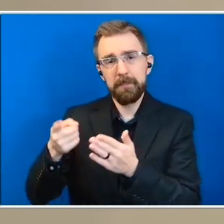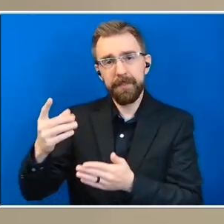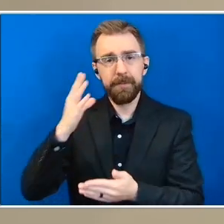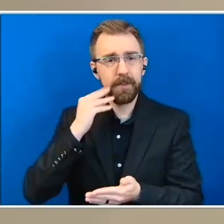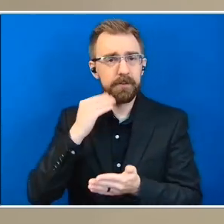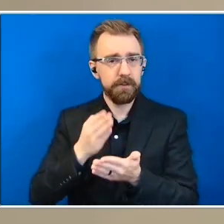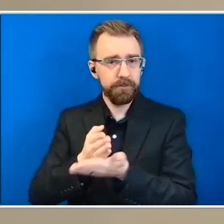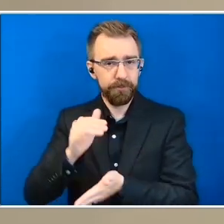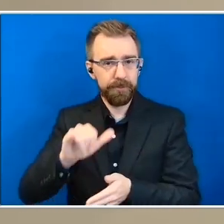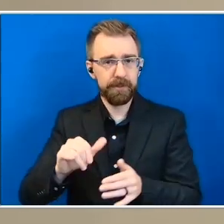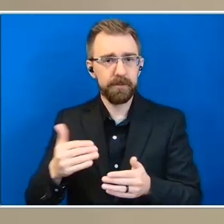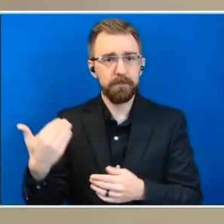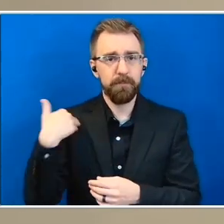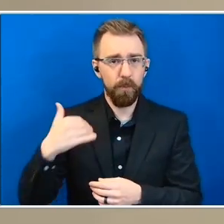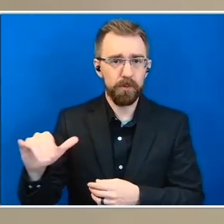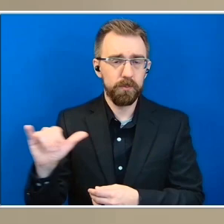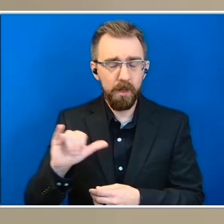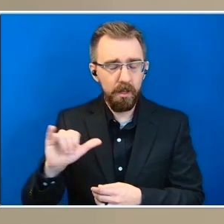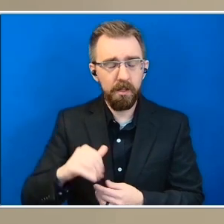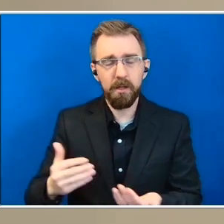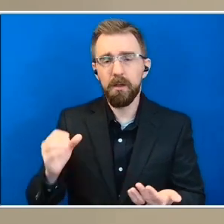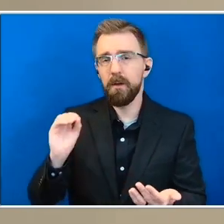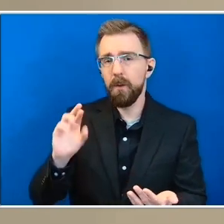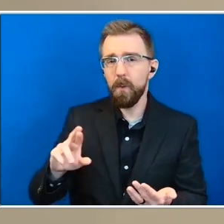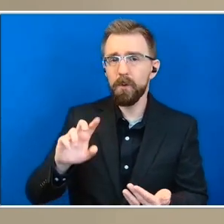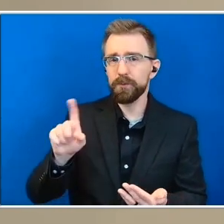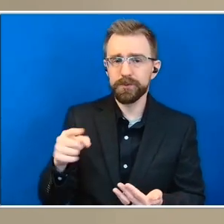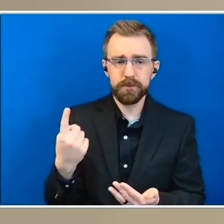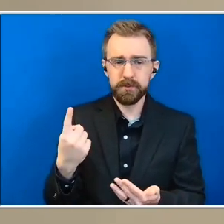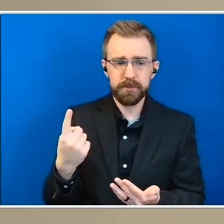before, or just a